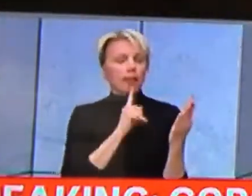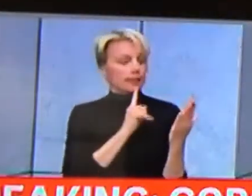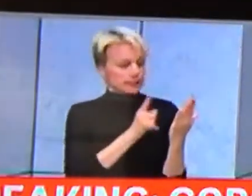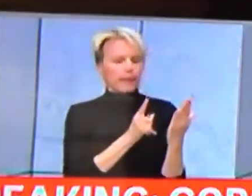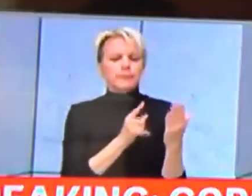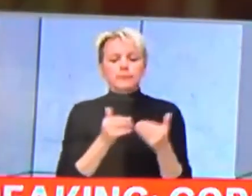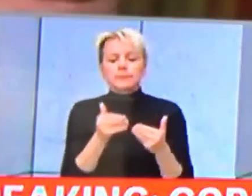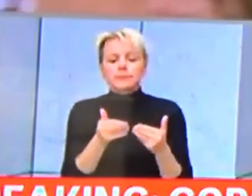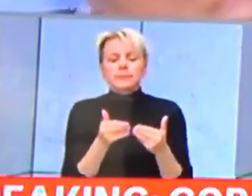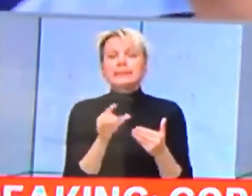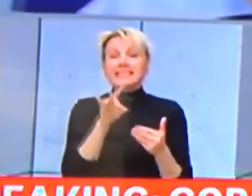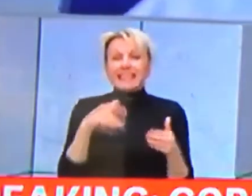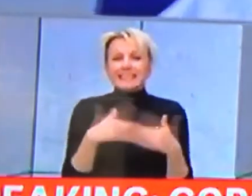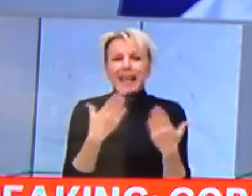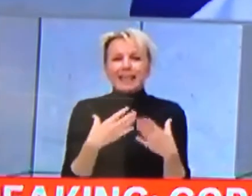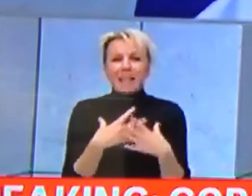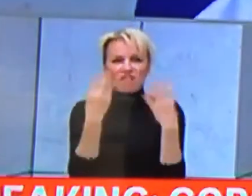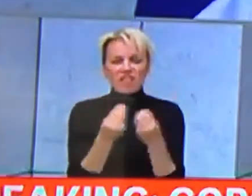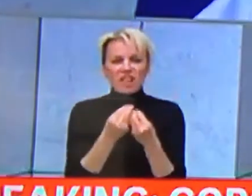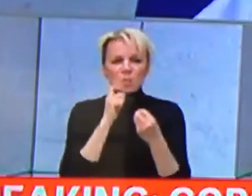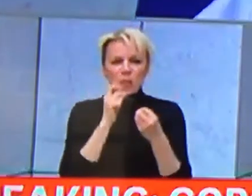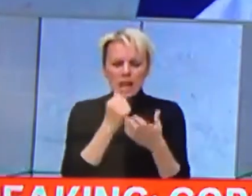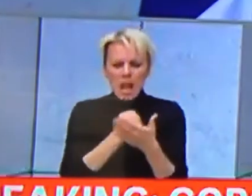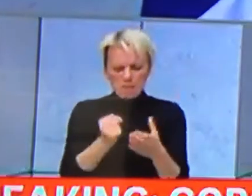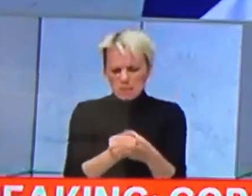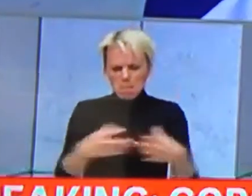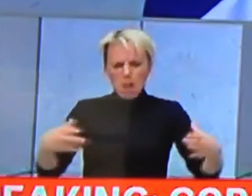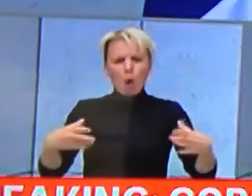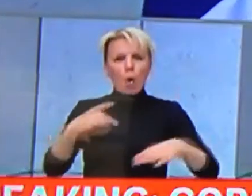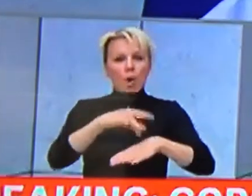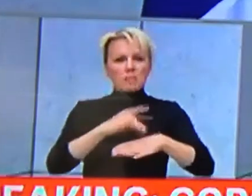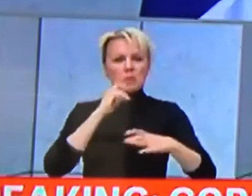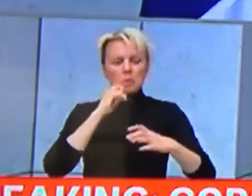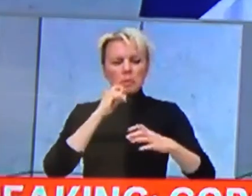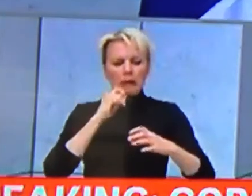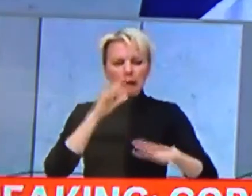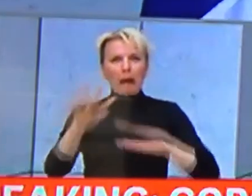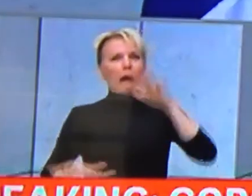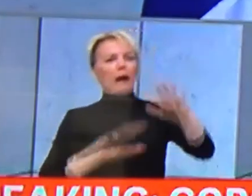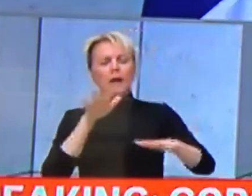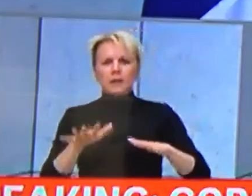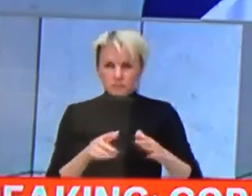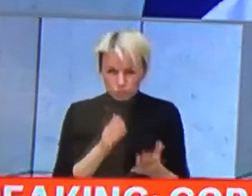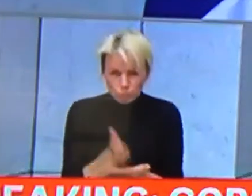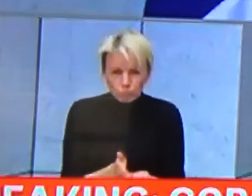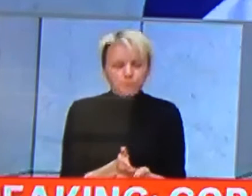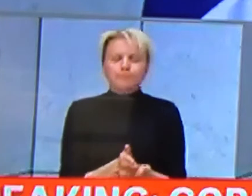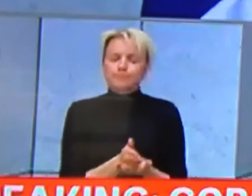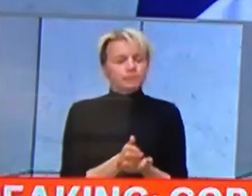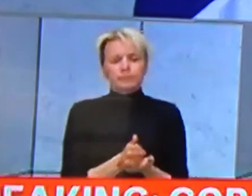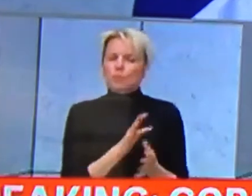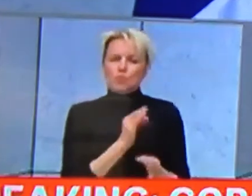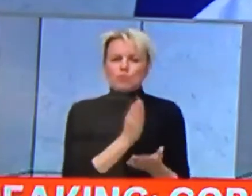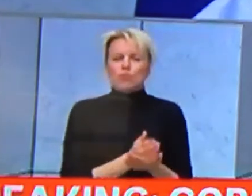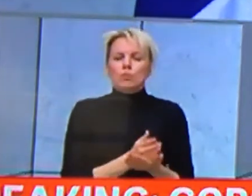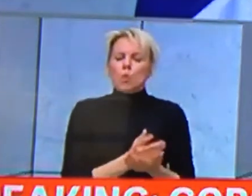prediction is not necessarily shared, but we obviously have done very advanced work in increasing our intensive